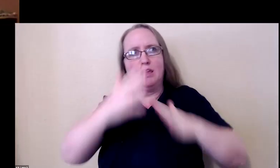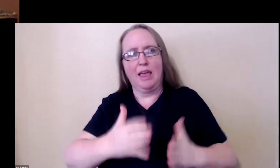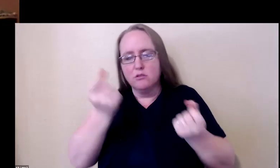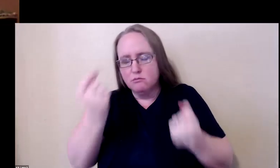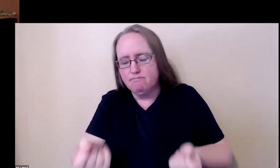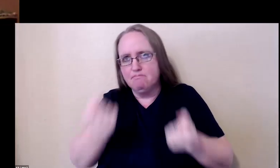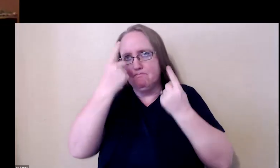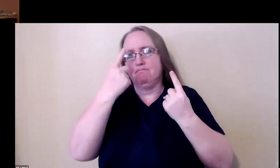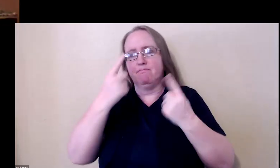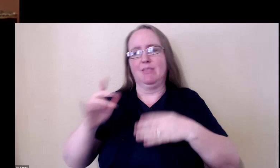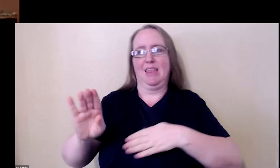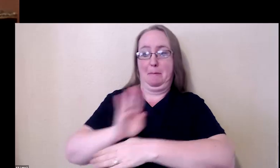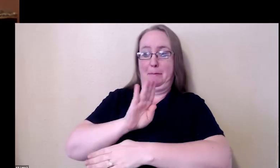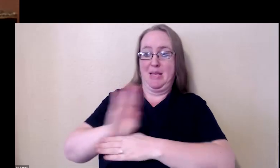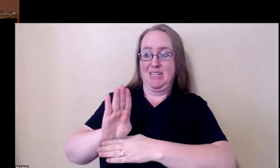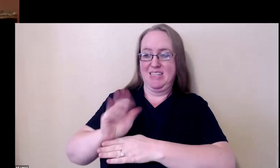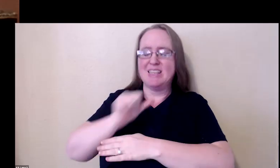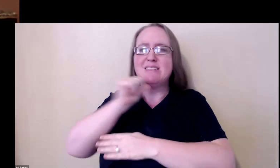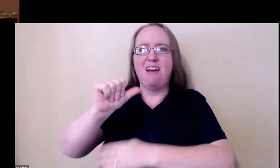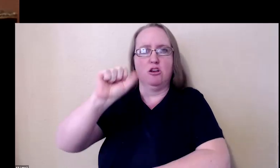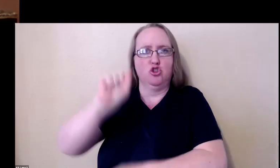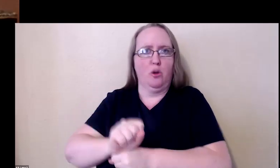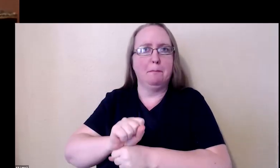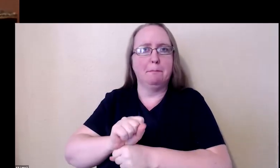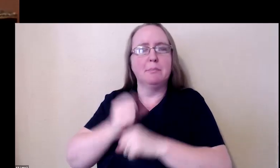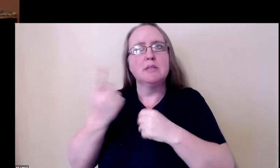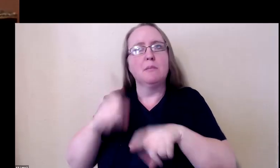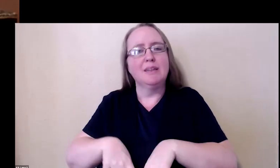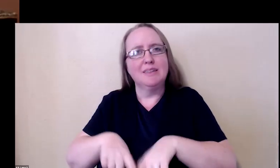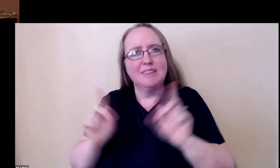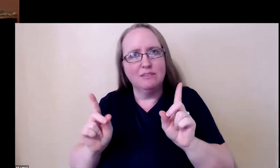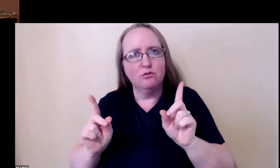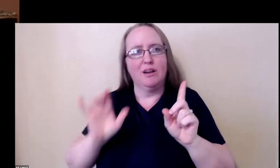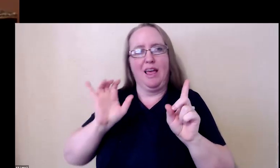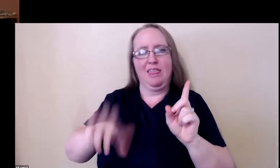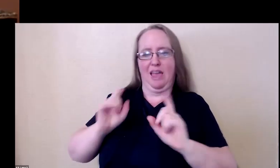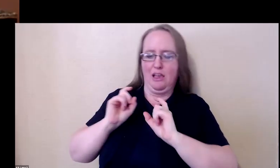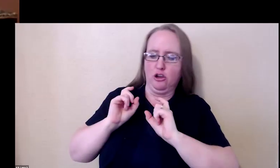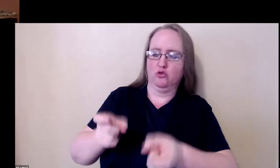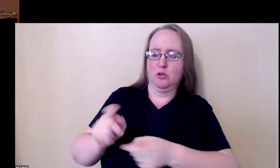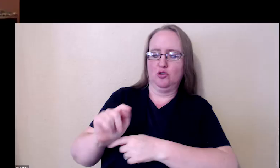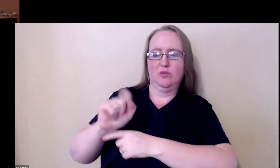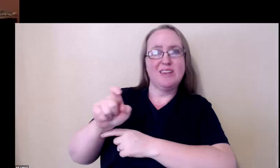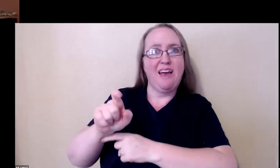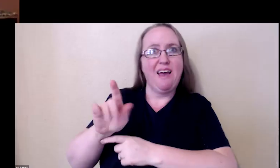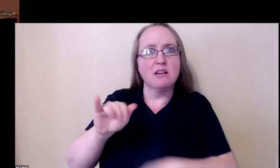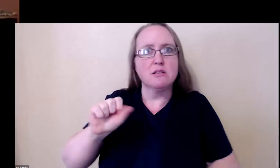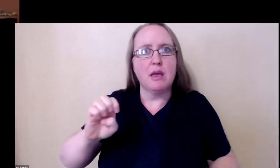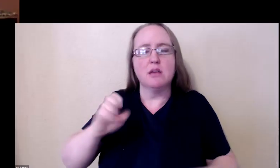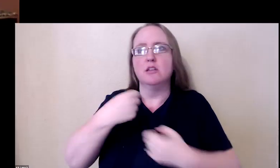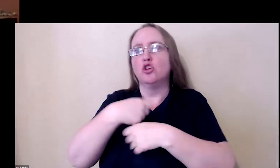a business is not a job. It's something different, and it contributes to the tax base. It creates